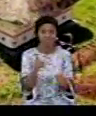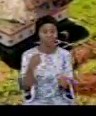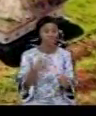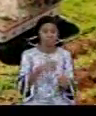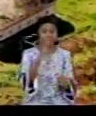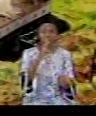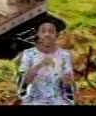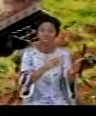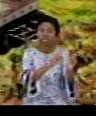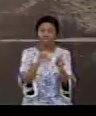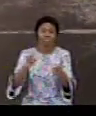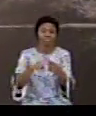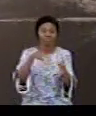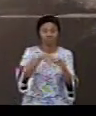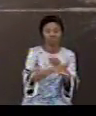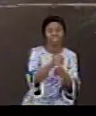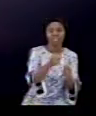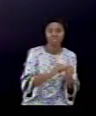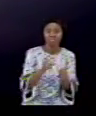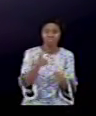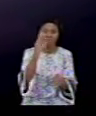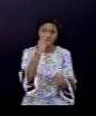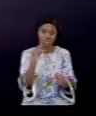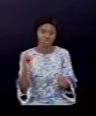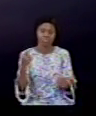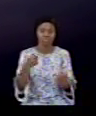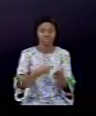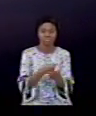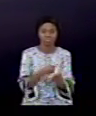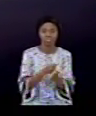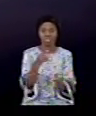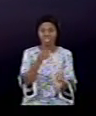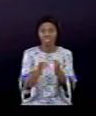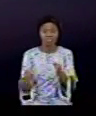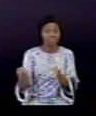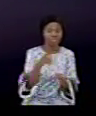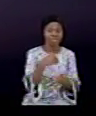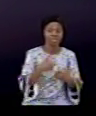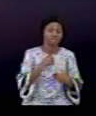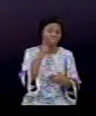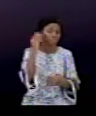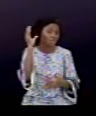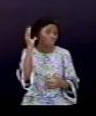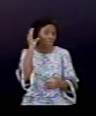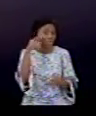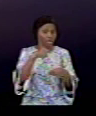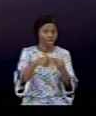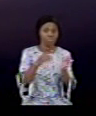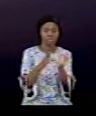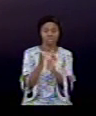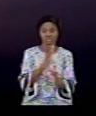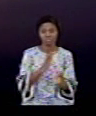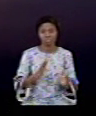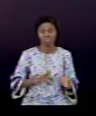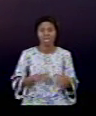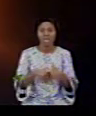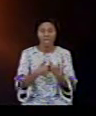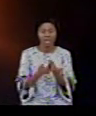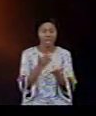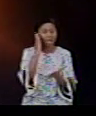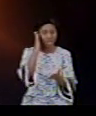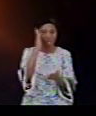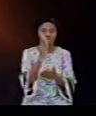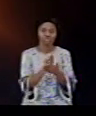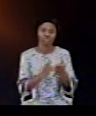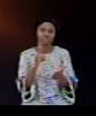saturate everywhere with this preaching of the Gospel if they have not heard about Jesus how will somebody come to a place let's not worry about